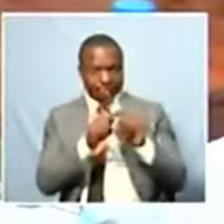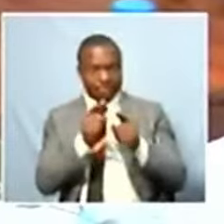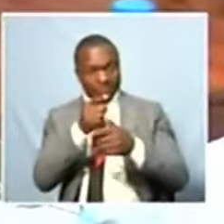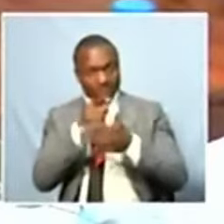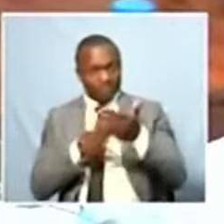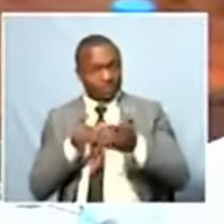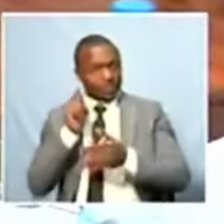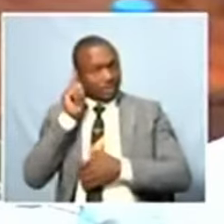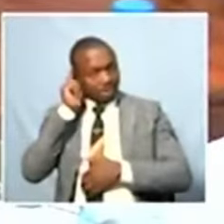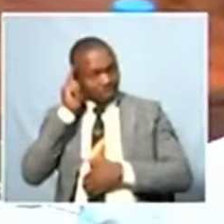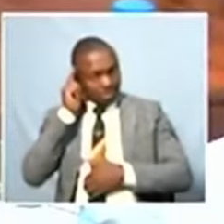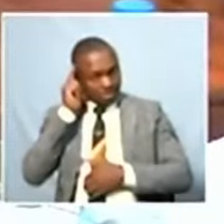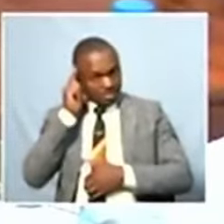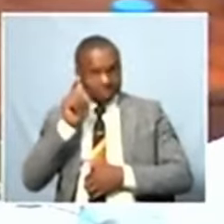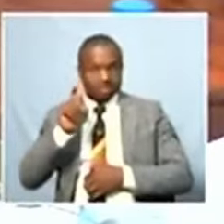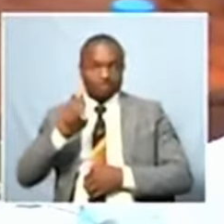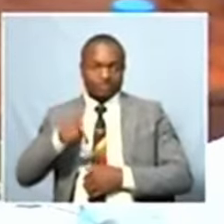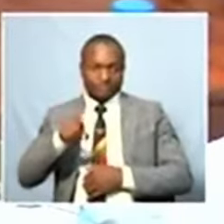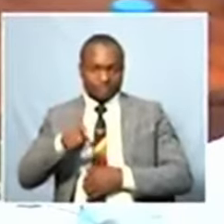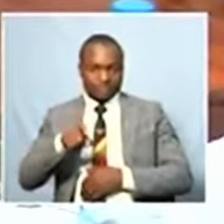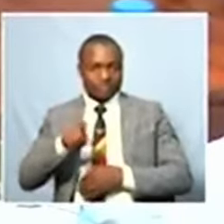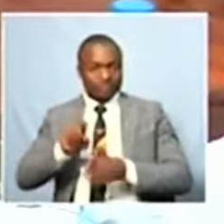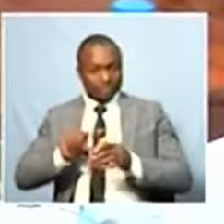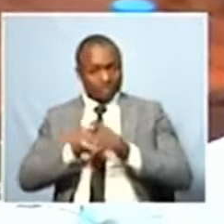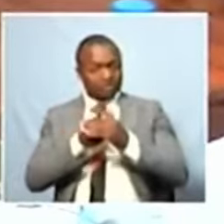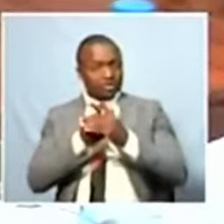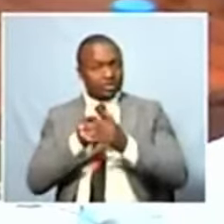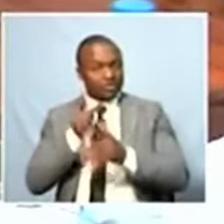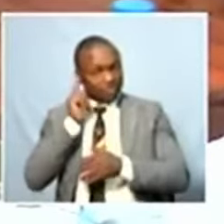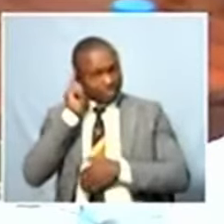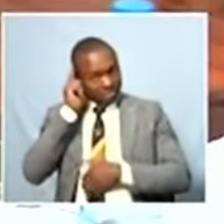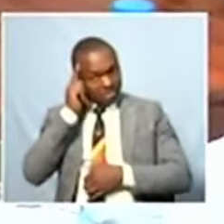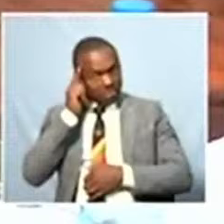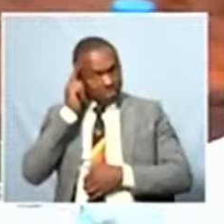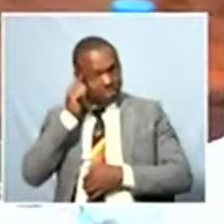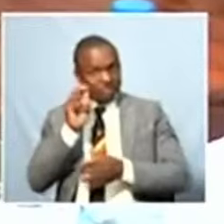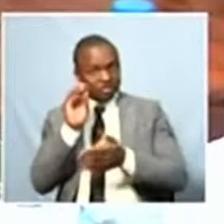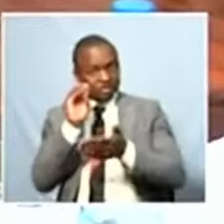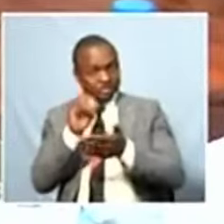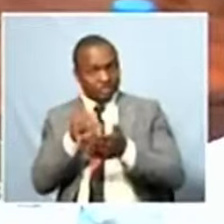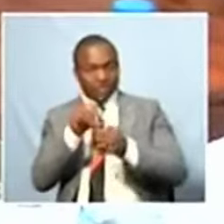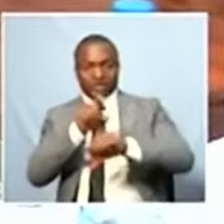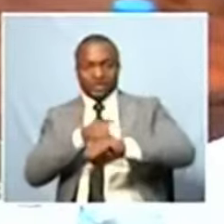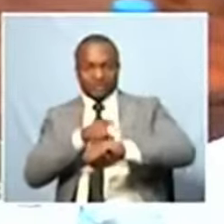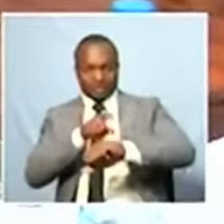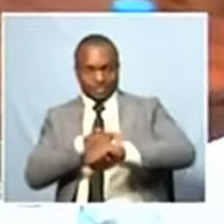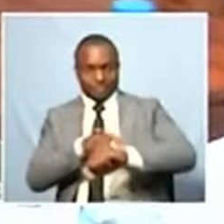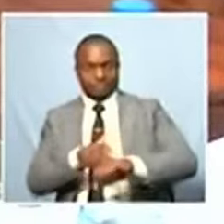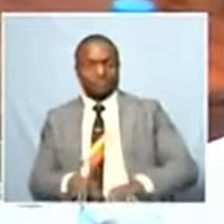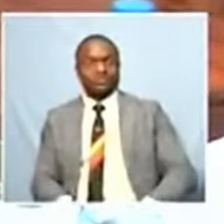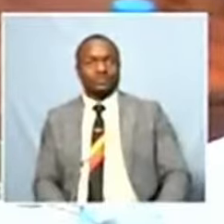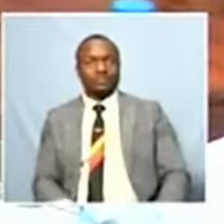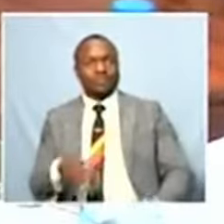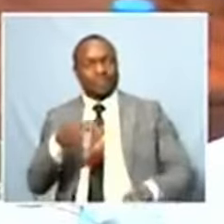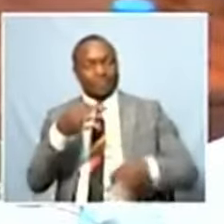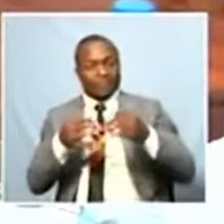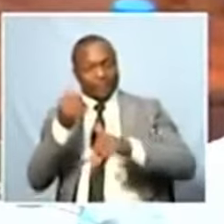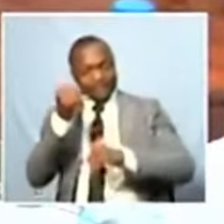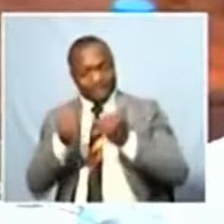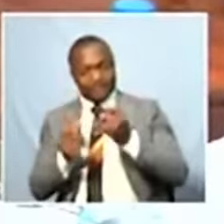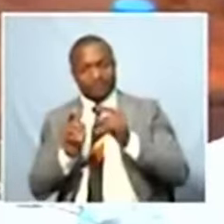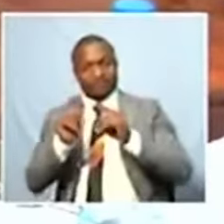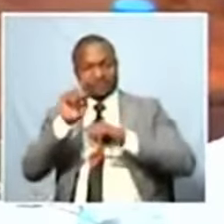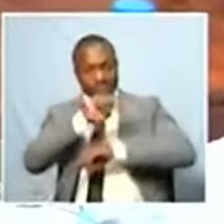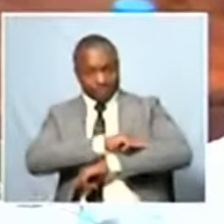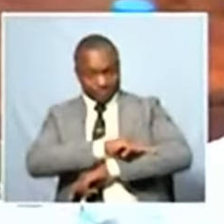thought also you needed also to also start thinking of putting in time frames. If you finish today, in